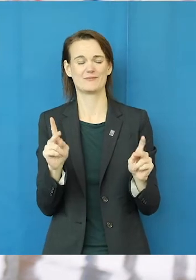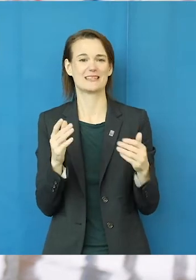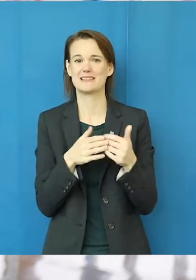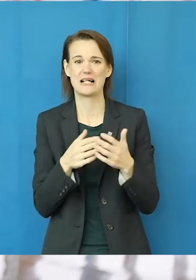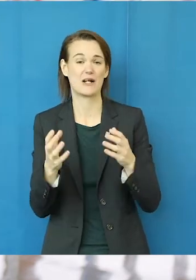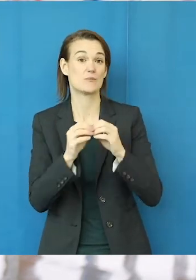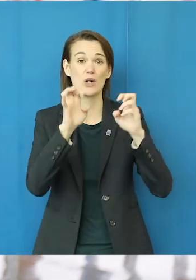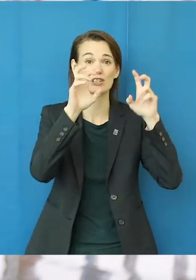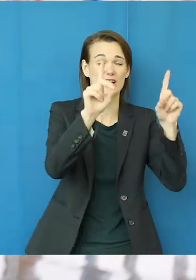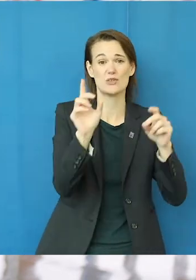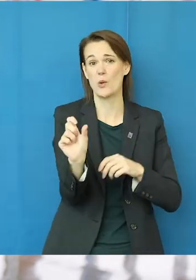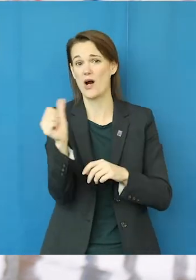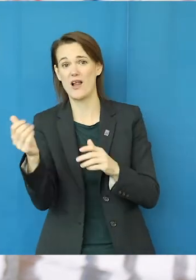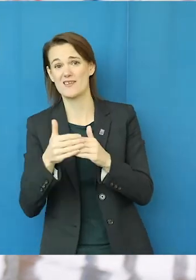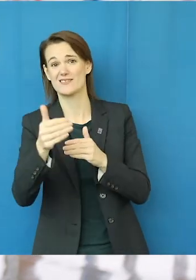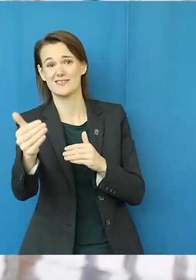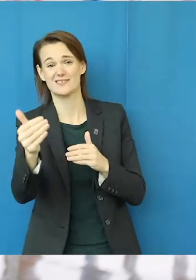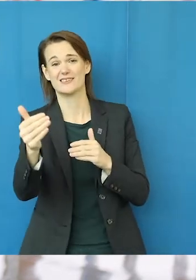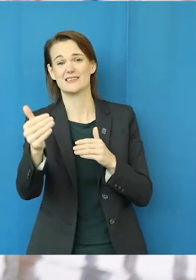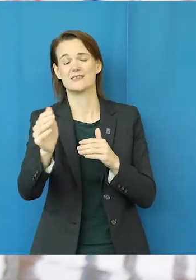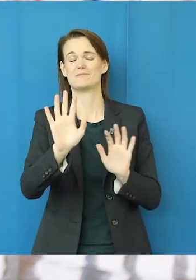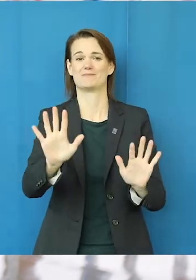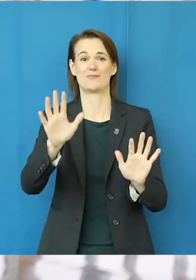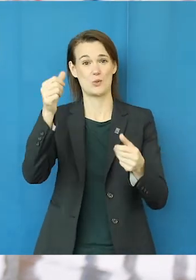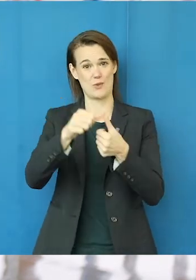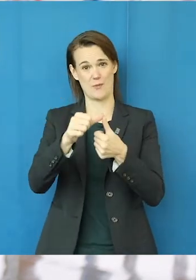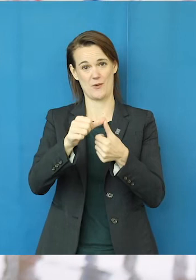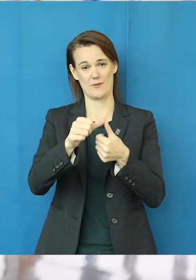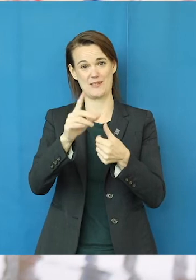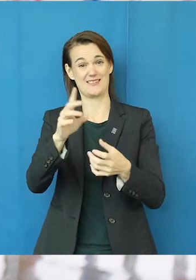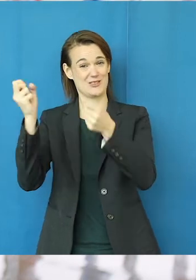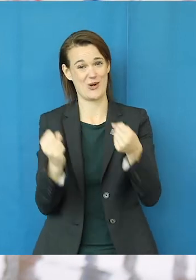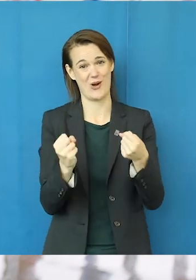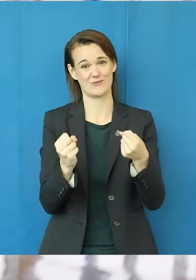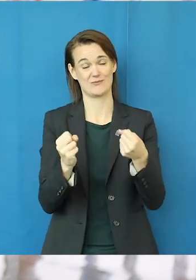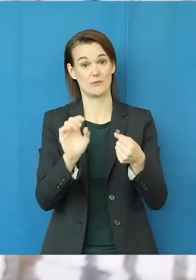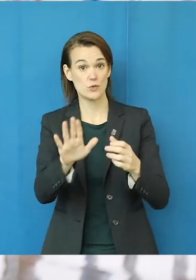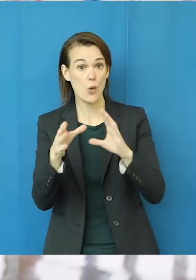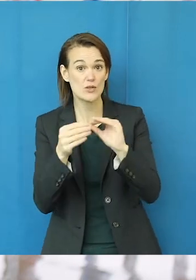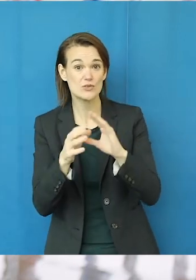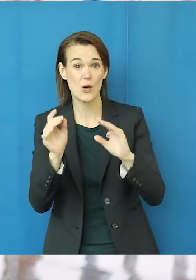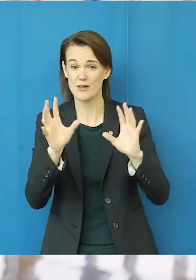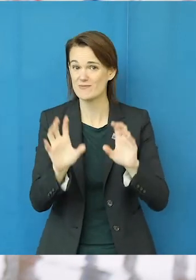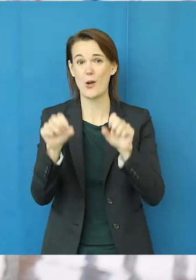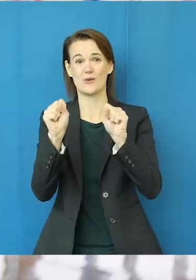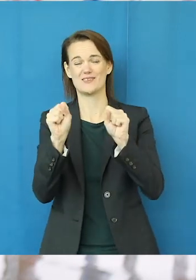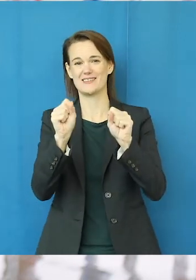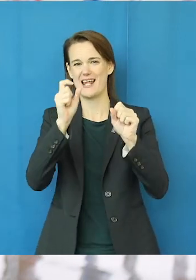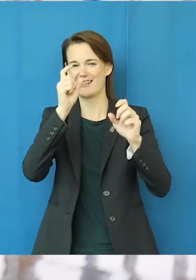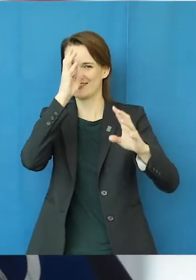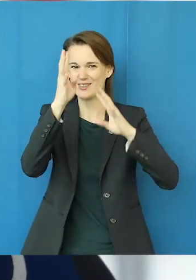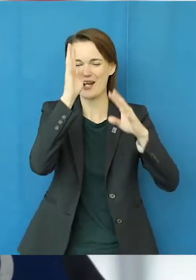to do after graduation, remember to stay strong, own your stories, and create those brave new